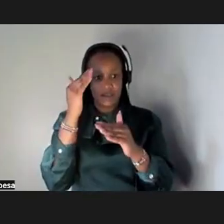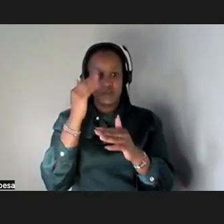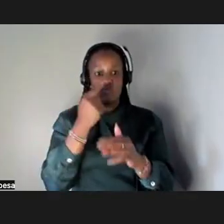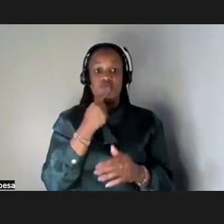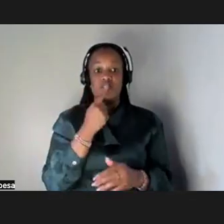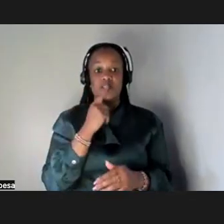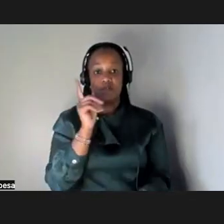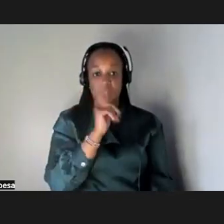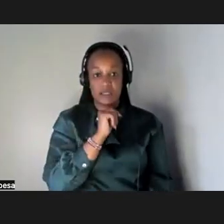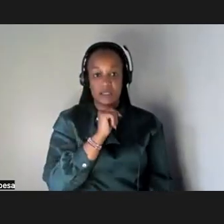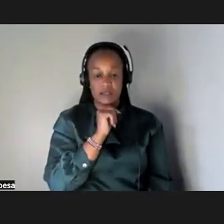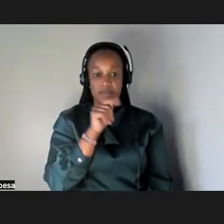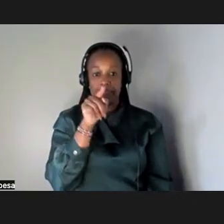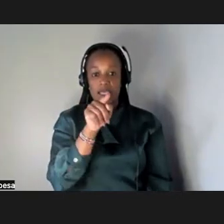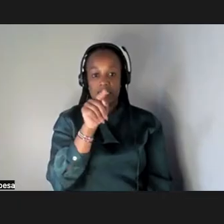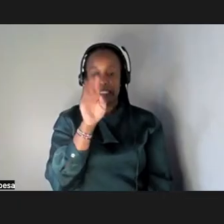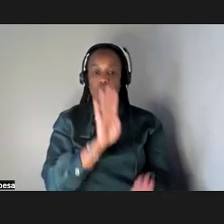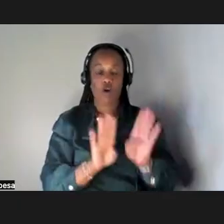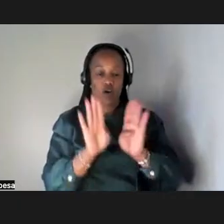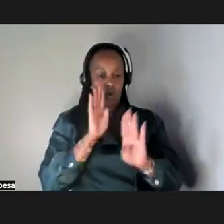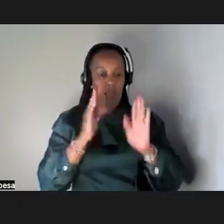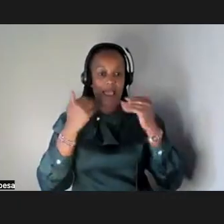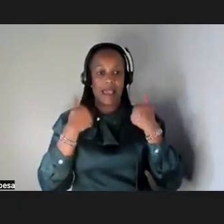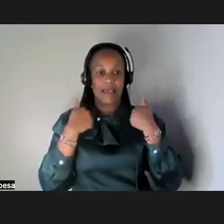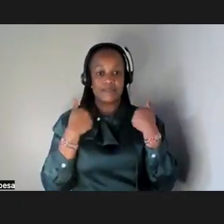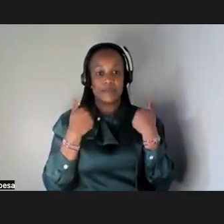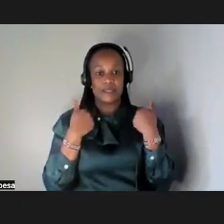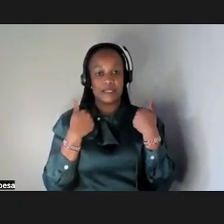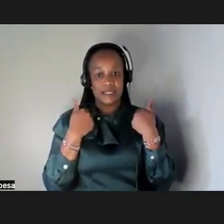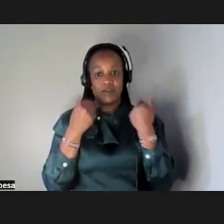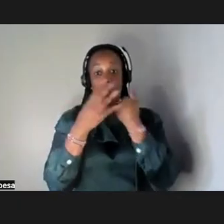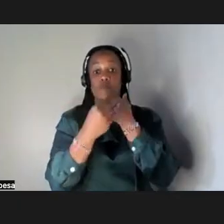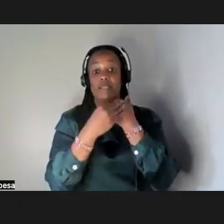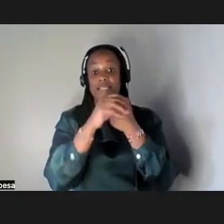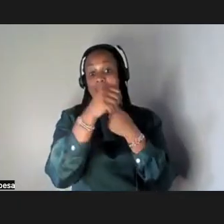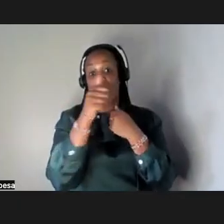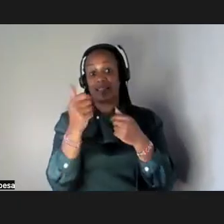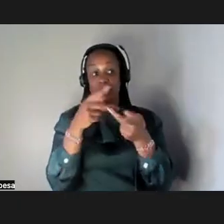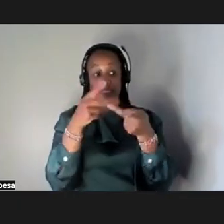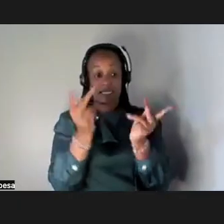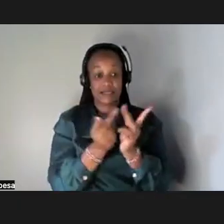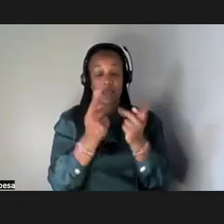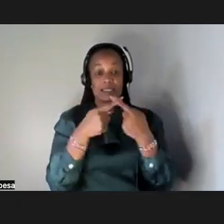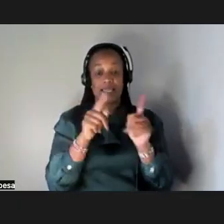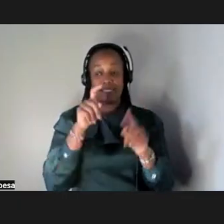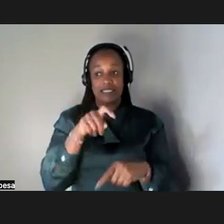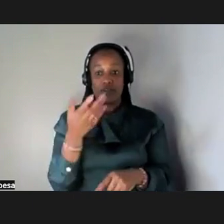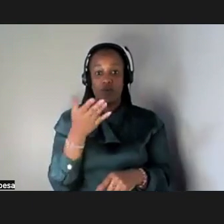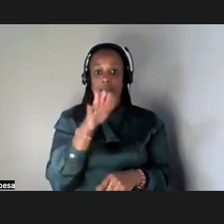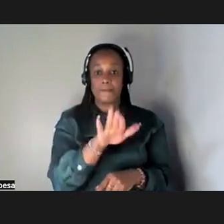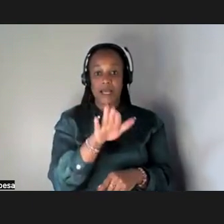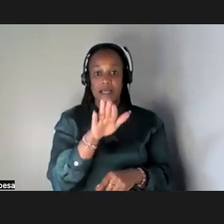this model has been mirrored elsewhere, but I just wanted to come back and ask if you could kind of